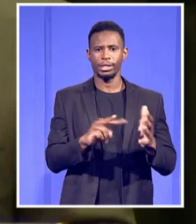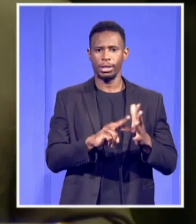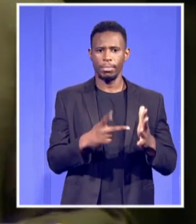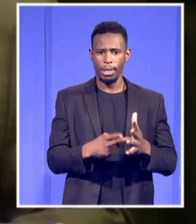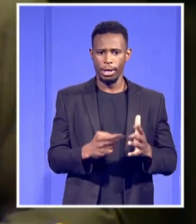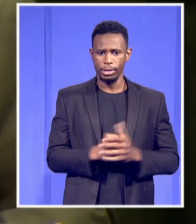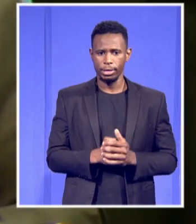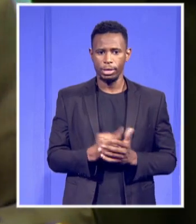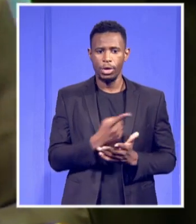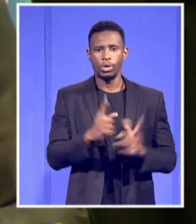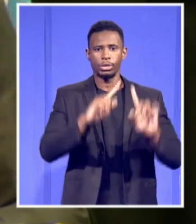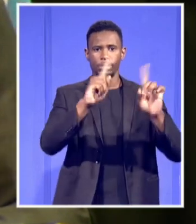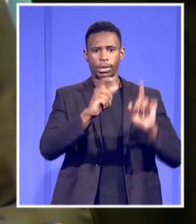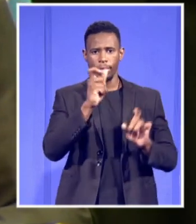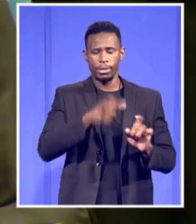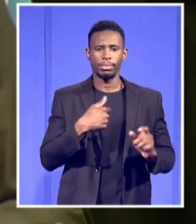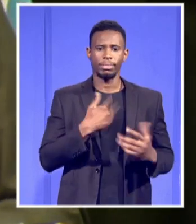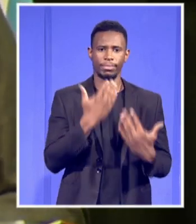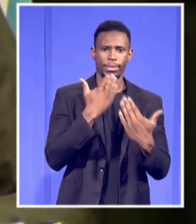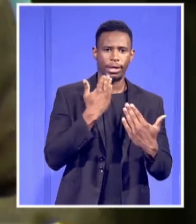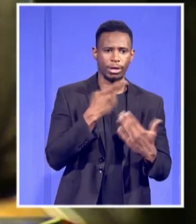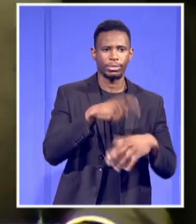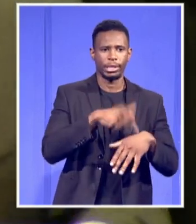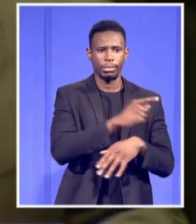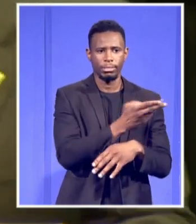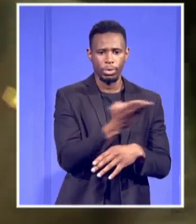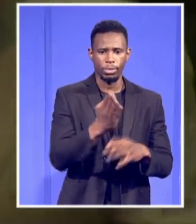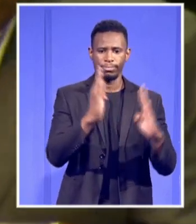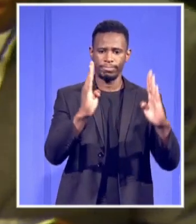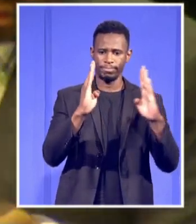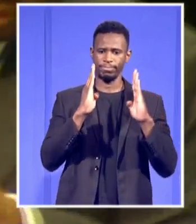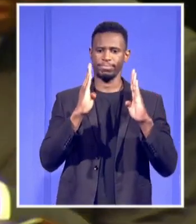Your Excellencies, I thank you for your attention.